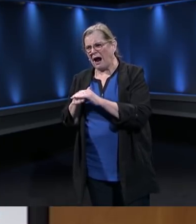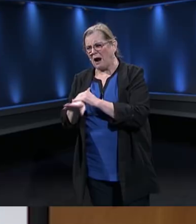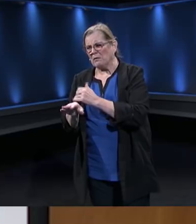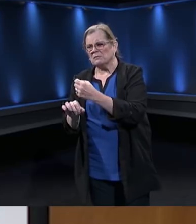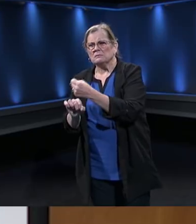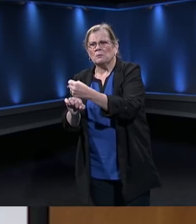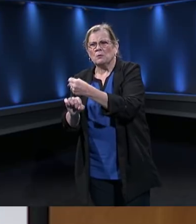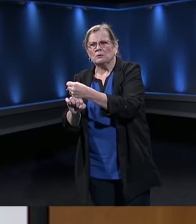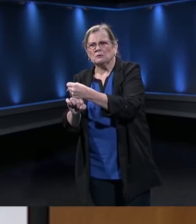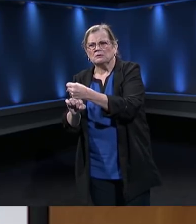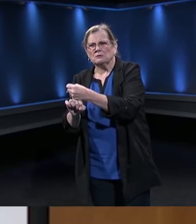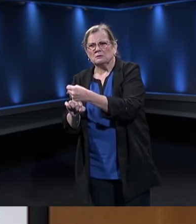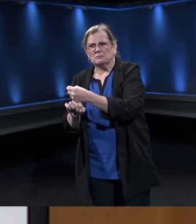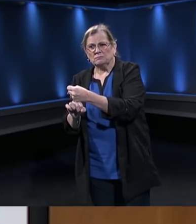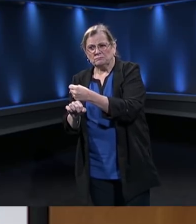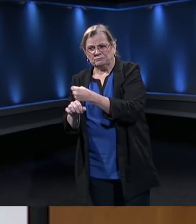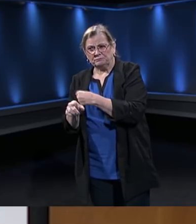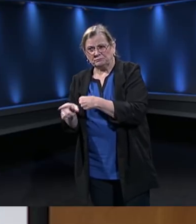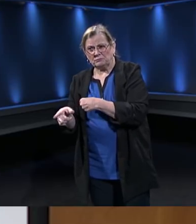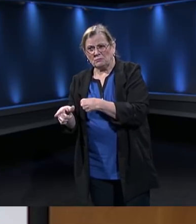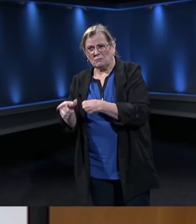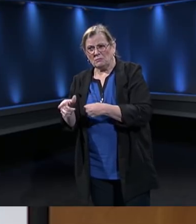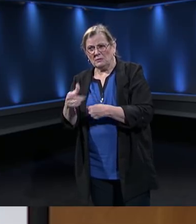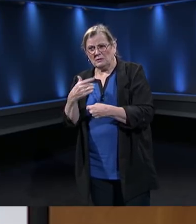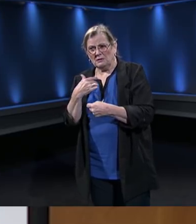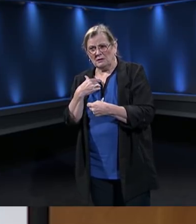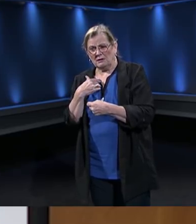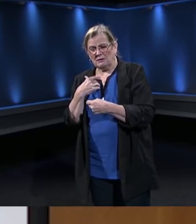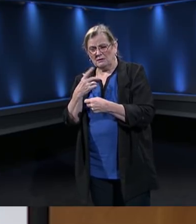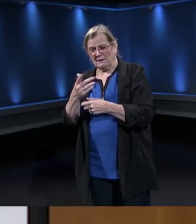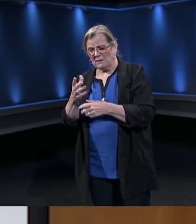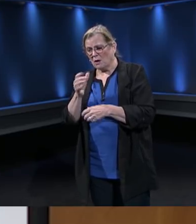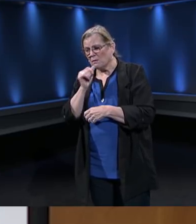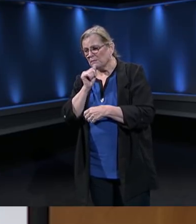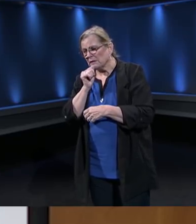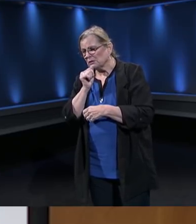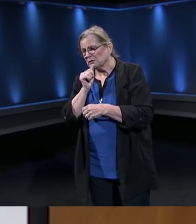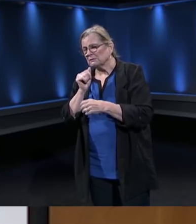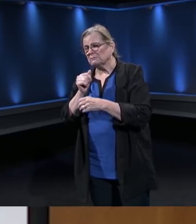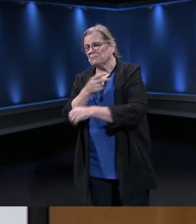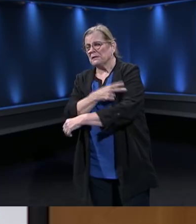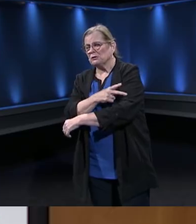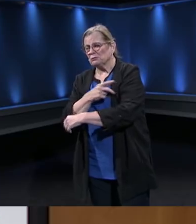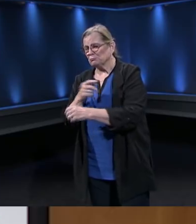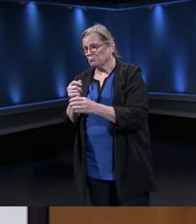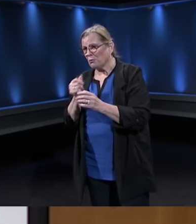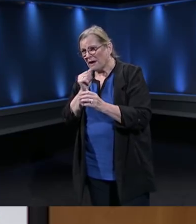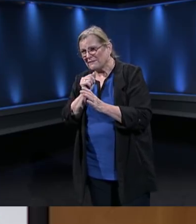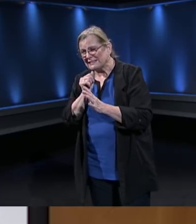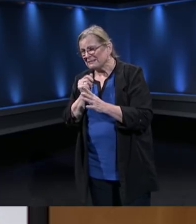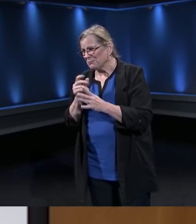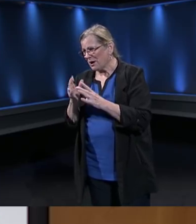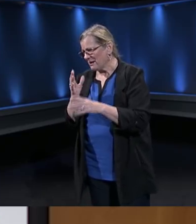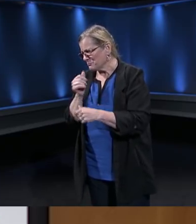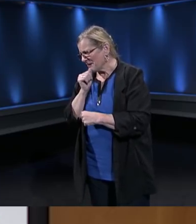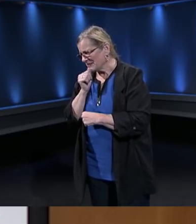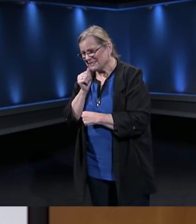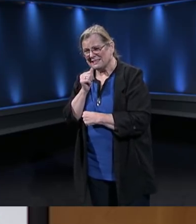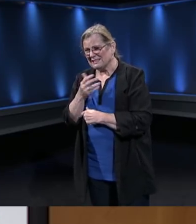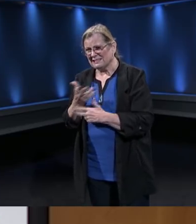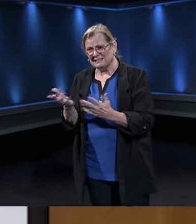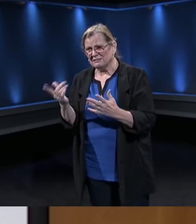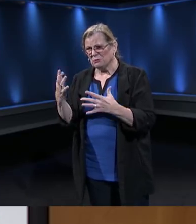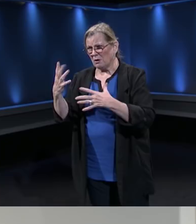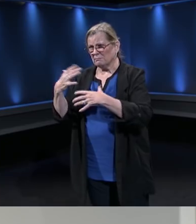skills, my coping strategies, or am I asking somebody, a trusted adult preferably, for the help that I might need? You know, Bethany, you